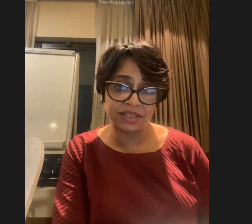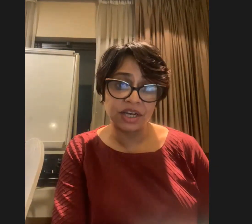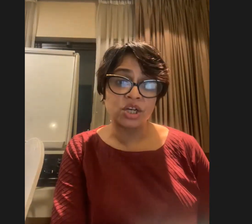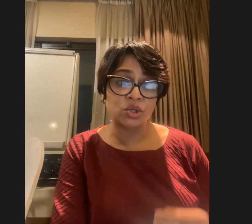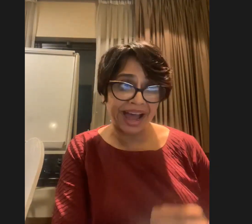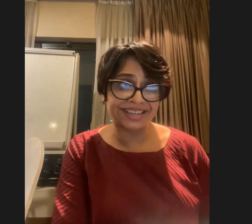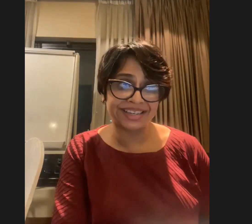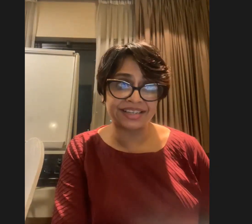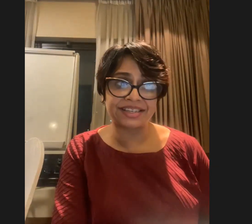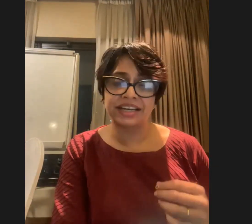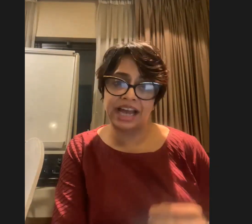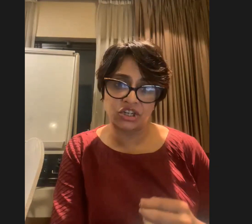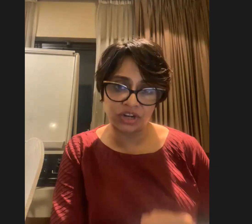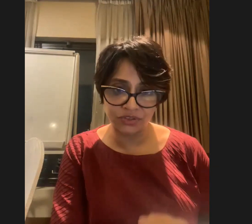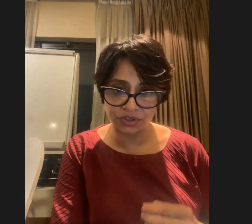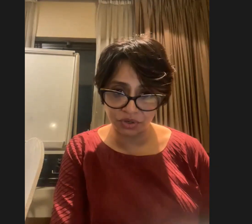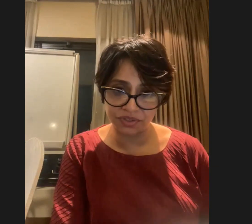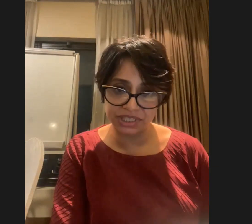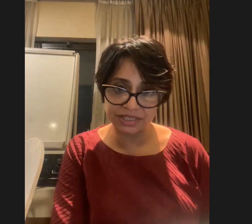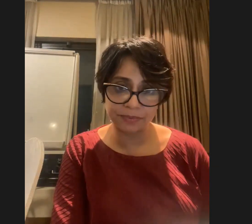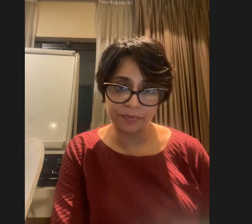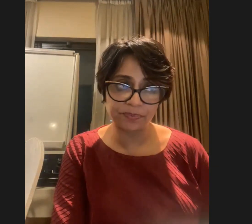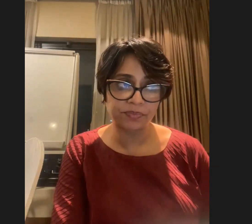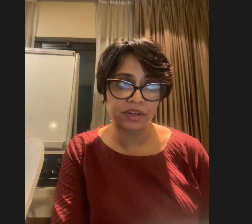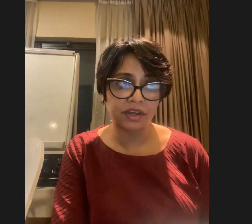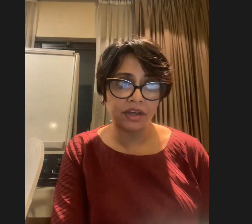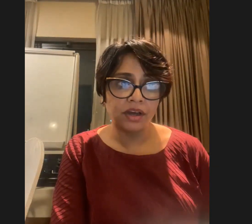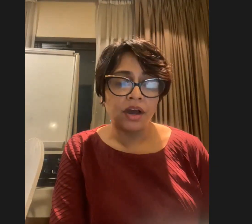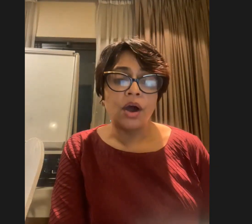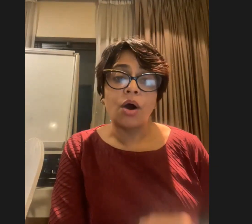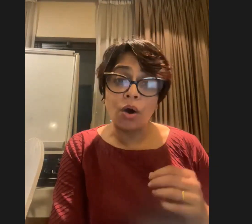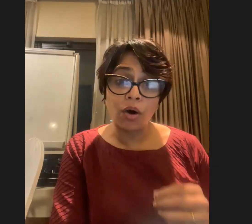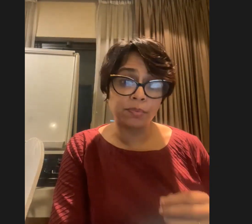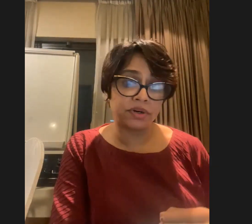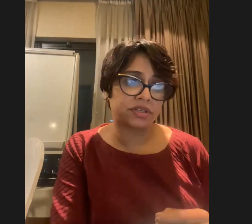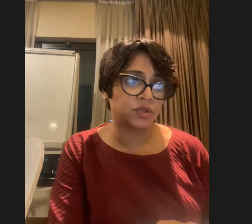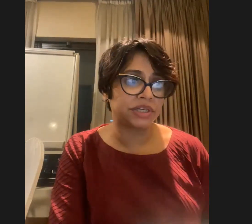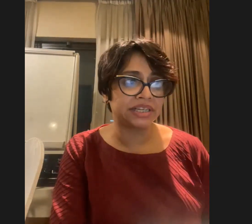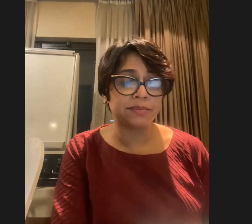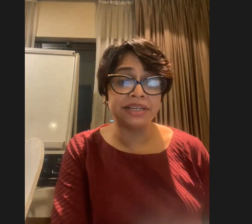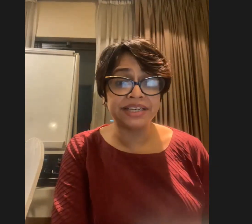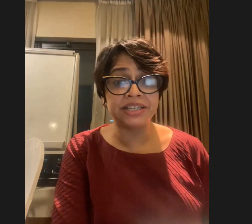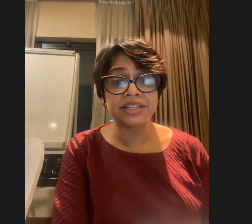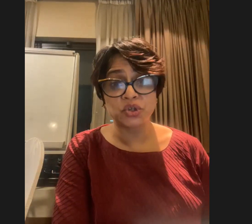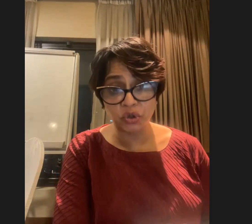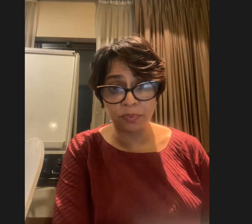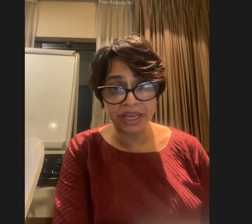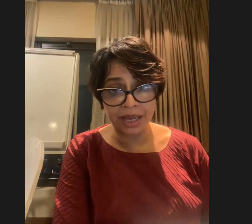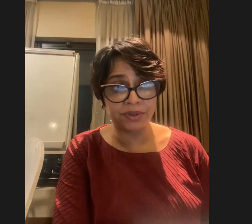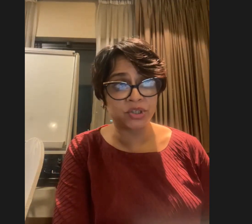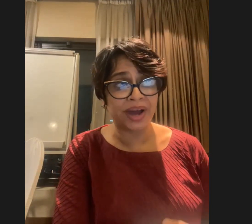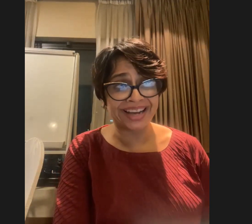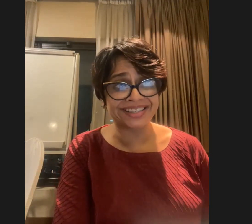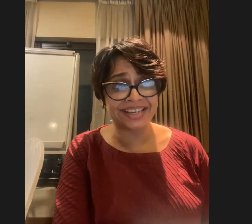disabilities to access cash transfer services. all persons with disabilities should